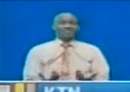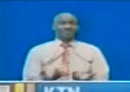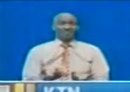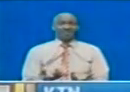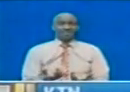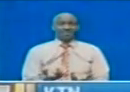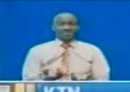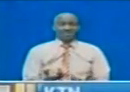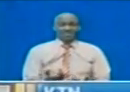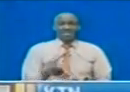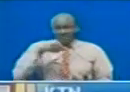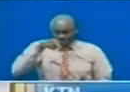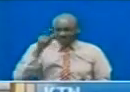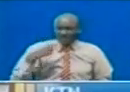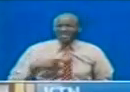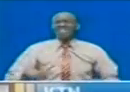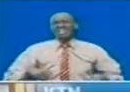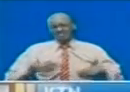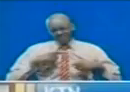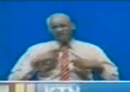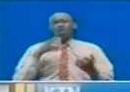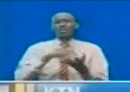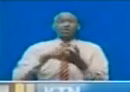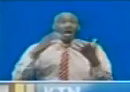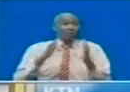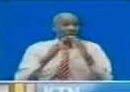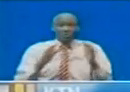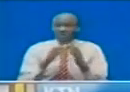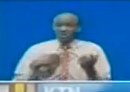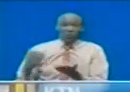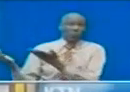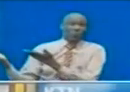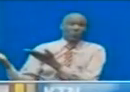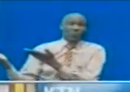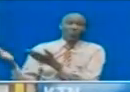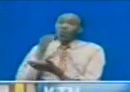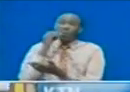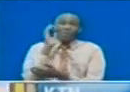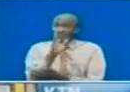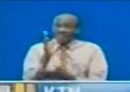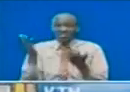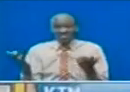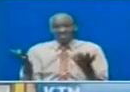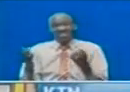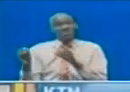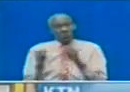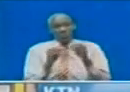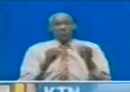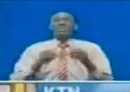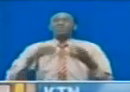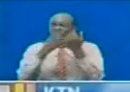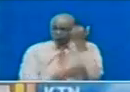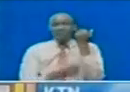that is not enough, their living condition is wanting. This is what the police officers call home, with makeshift structures which they use